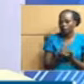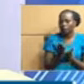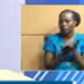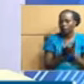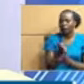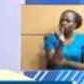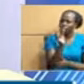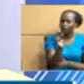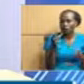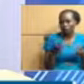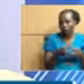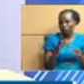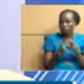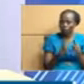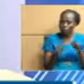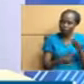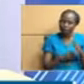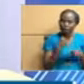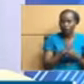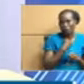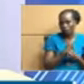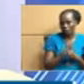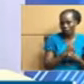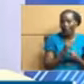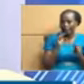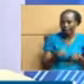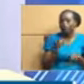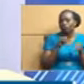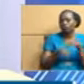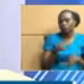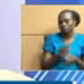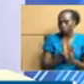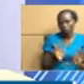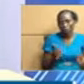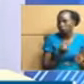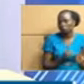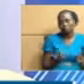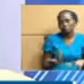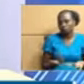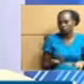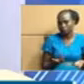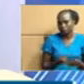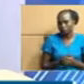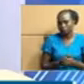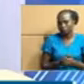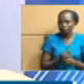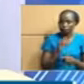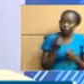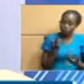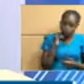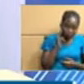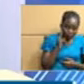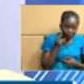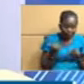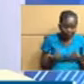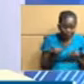now, those who are in employment and are able to contribute if the way it is designed currently. A lot of people who are in